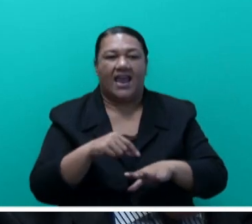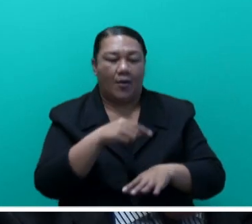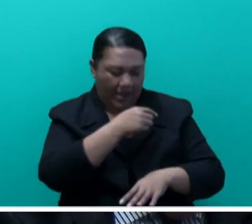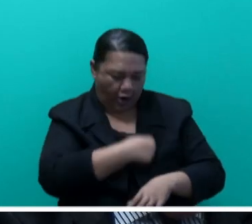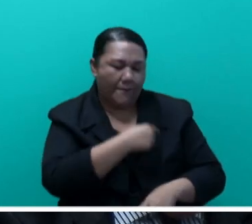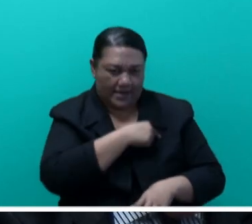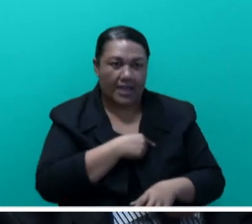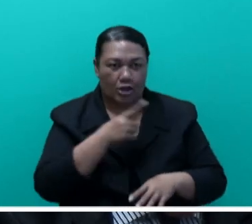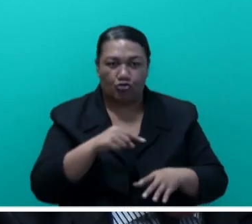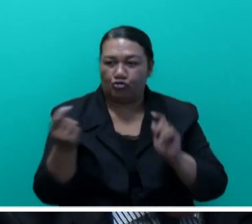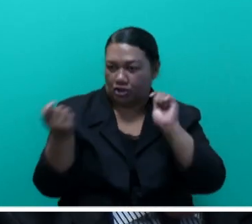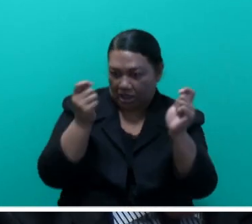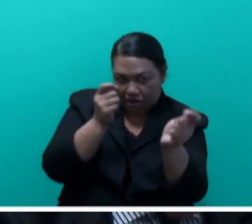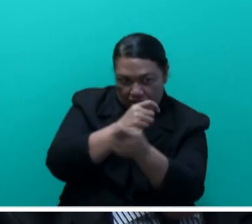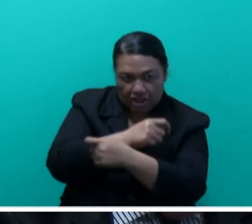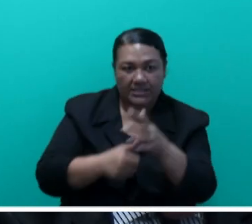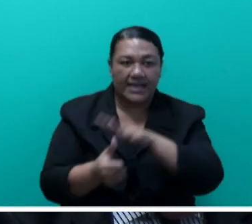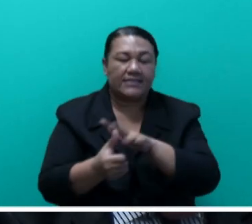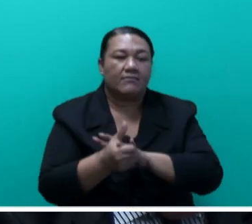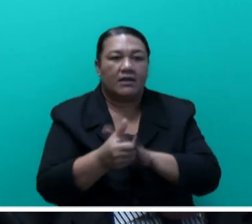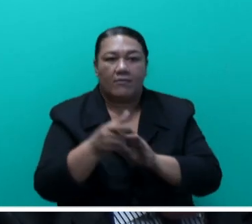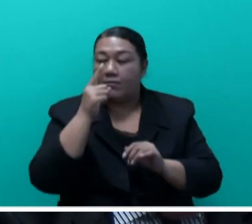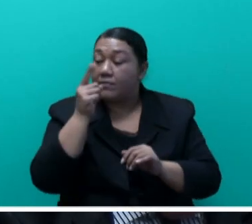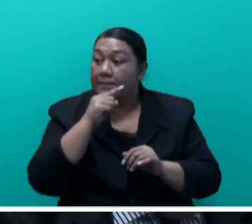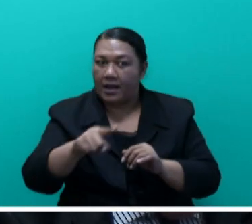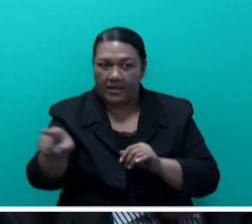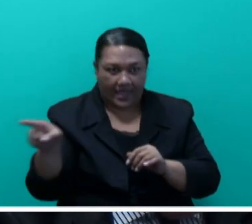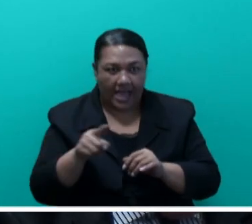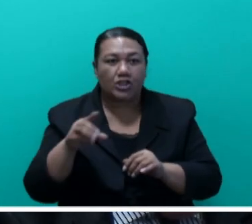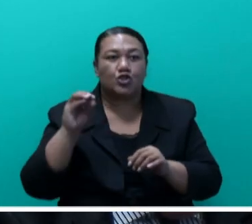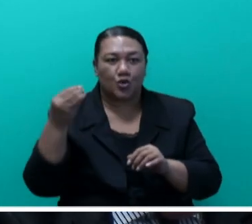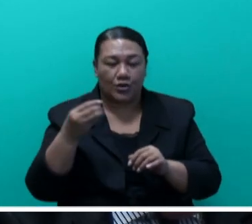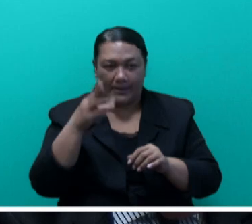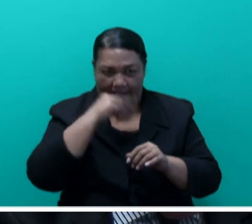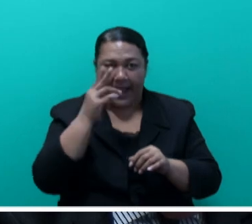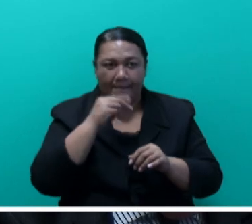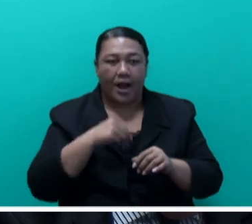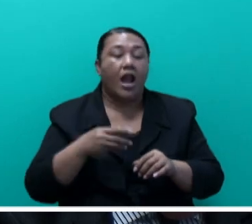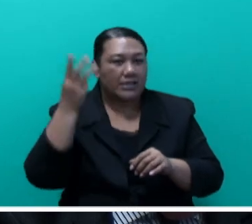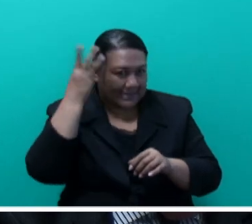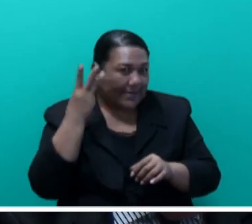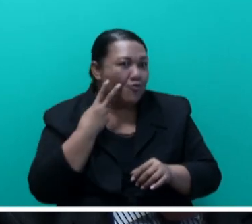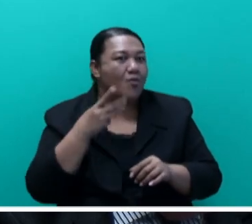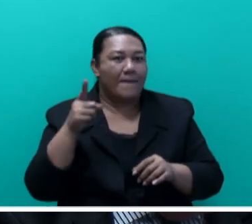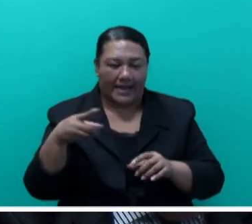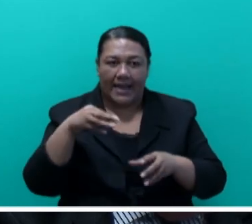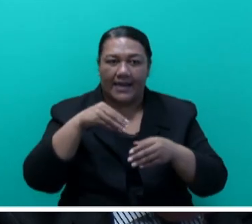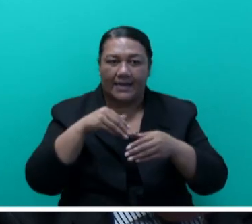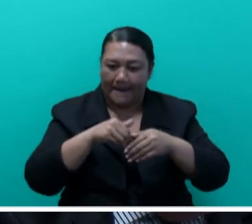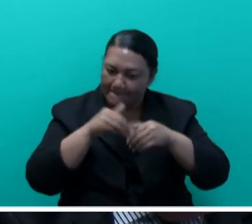can participate in sports without barriers. We will also promote women's participation in sports, breaking down